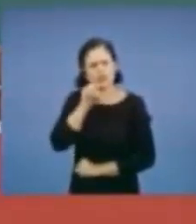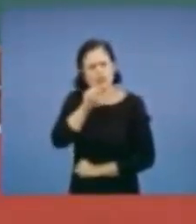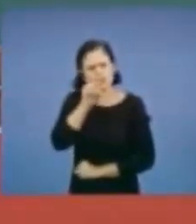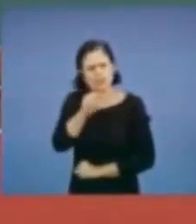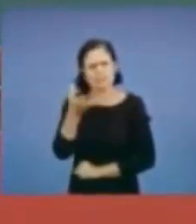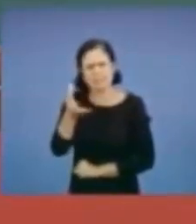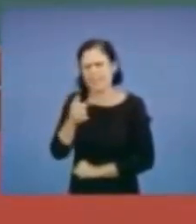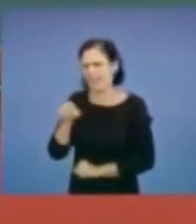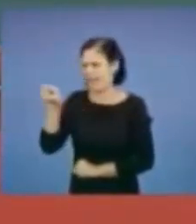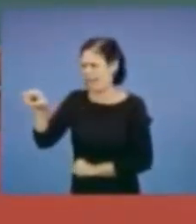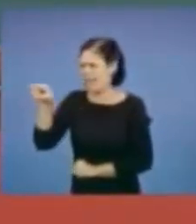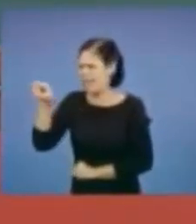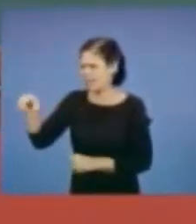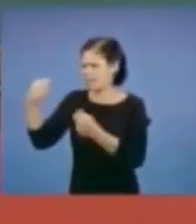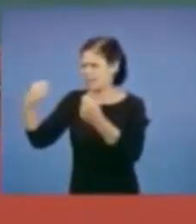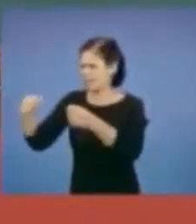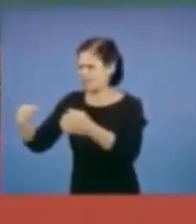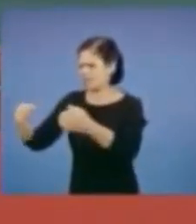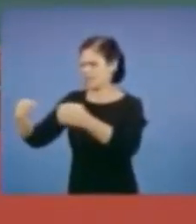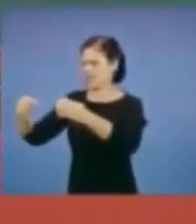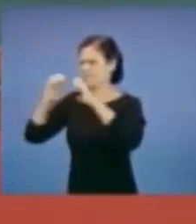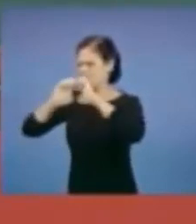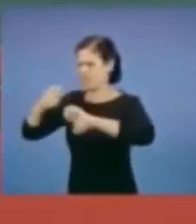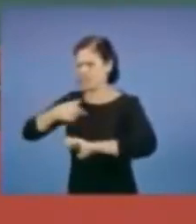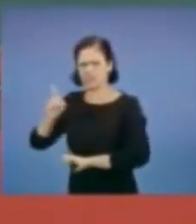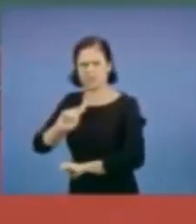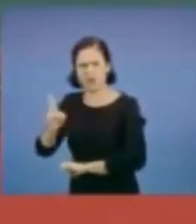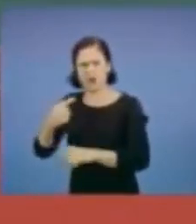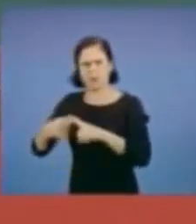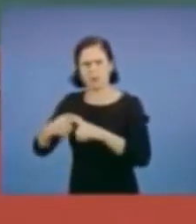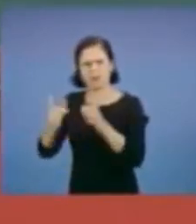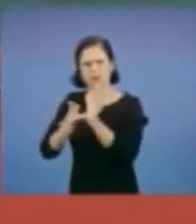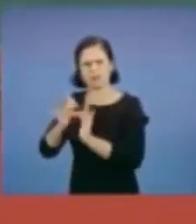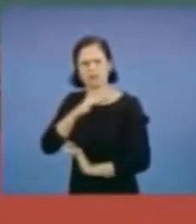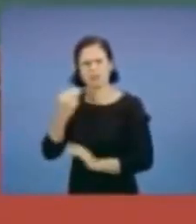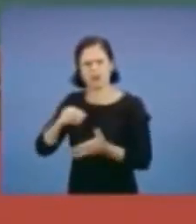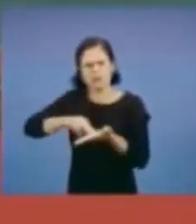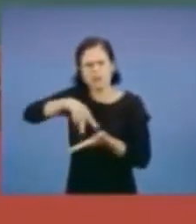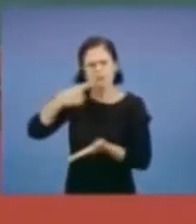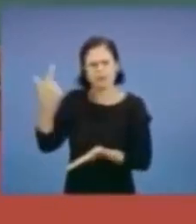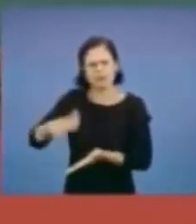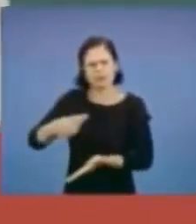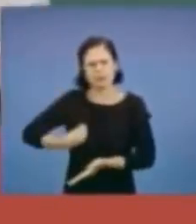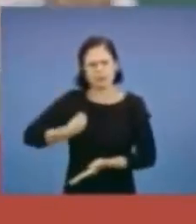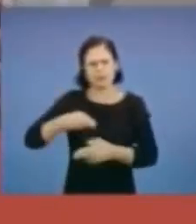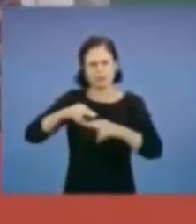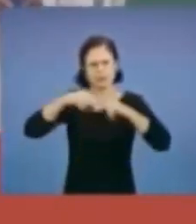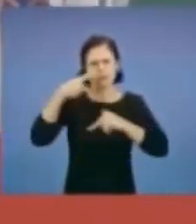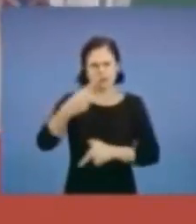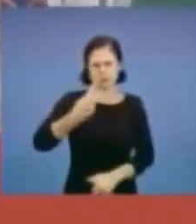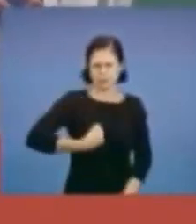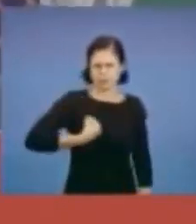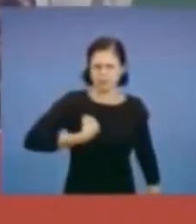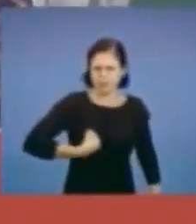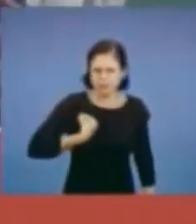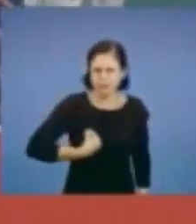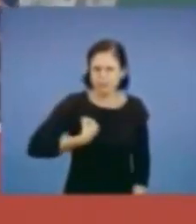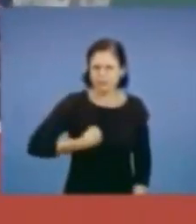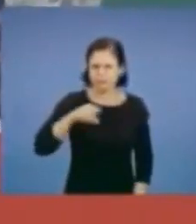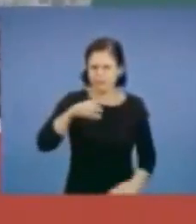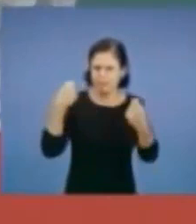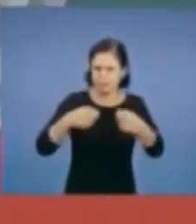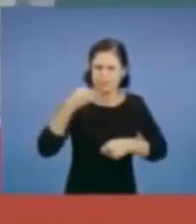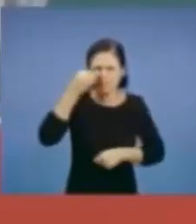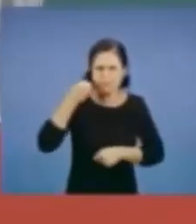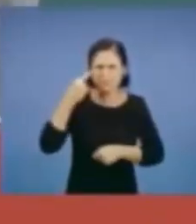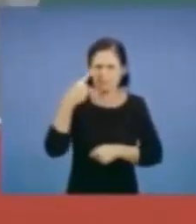It doesn't matter if you want somebody to be resurrected for you, because Jesus What matters, you having